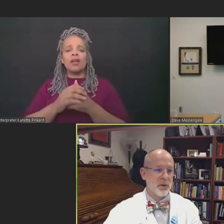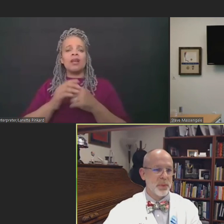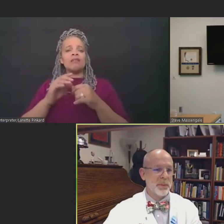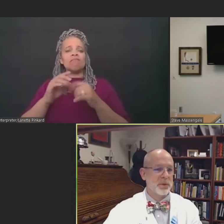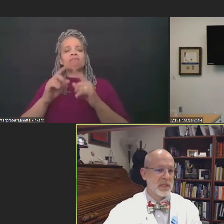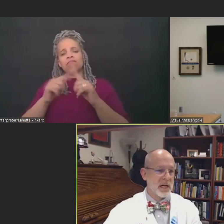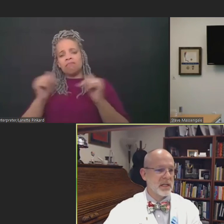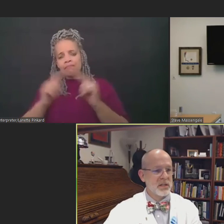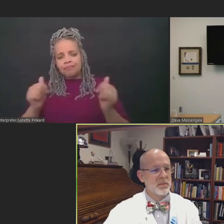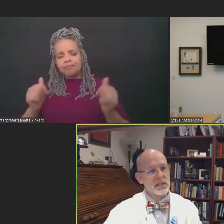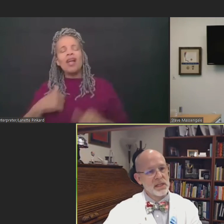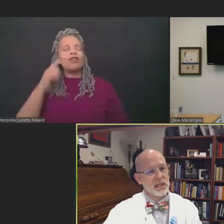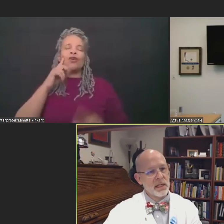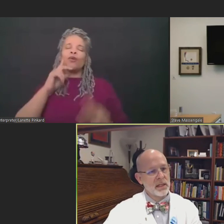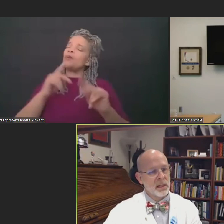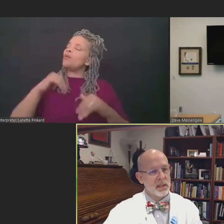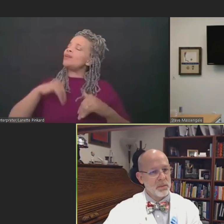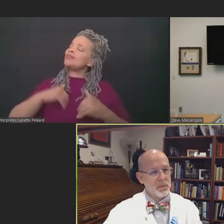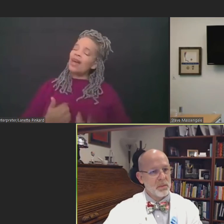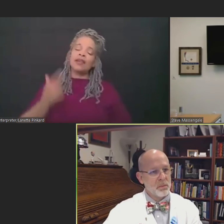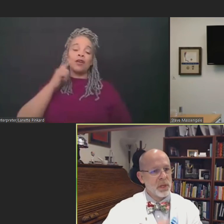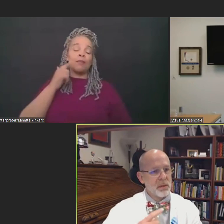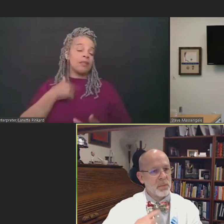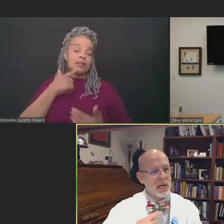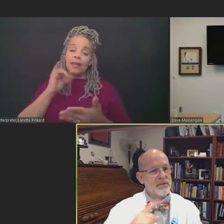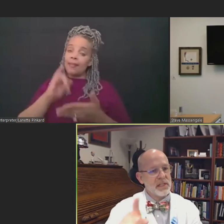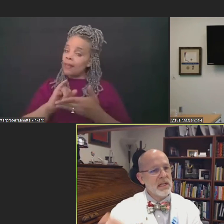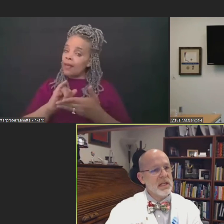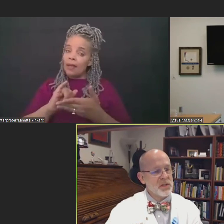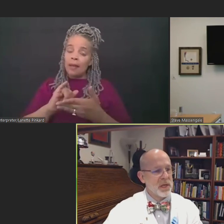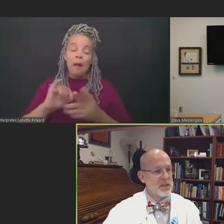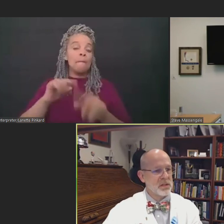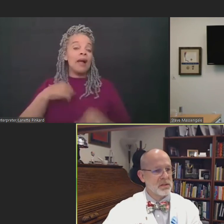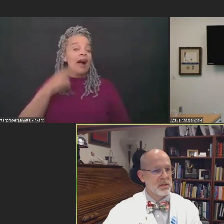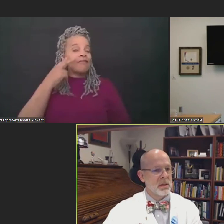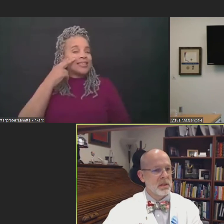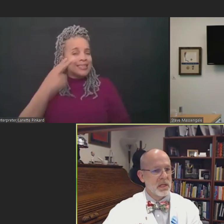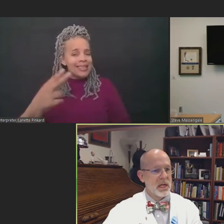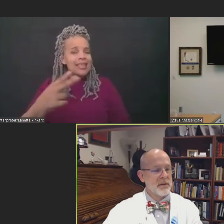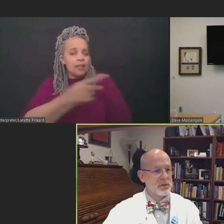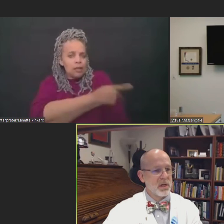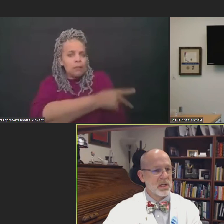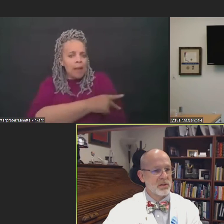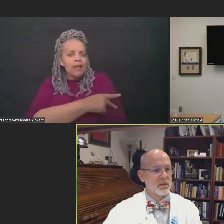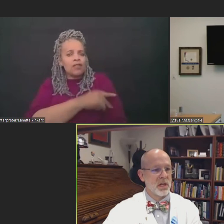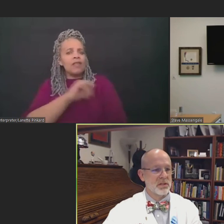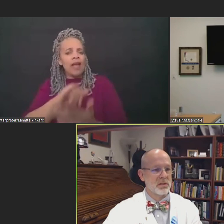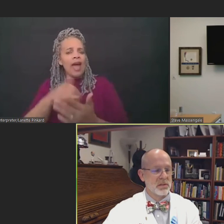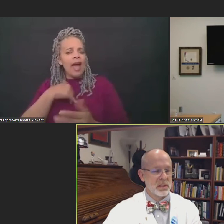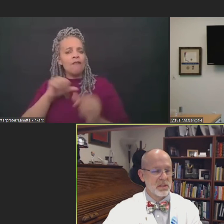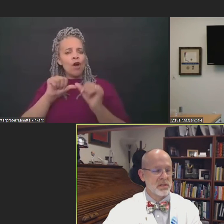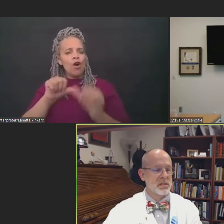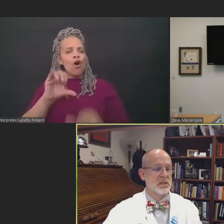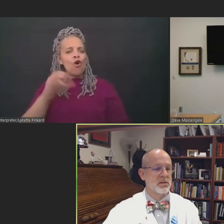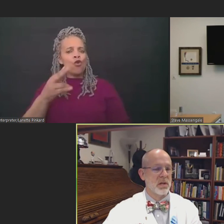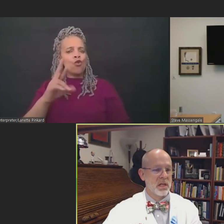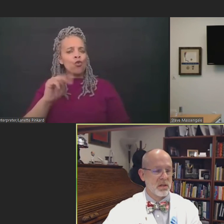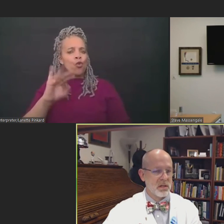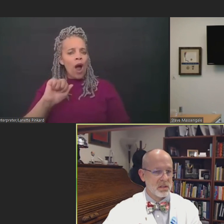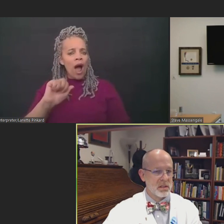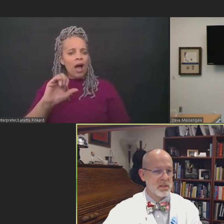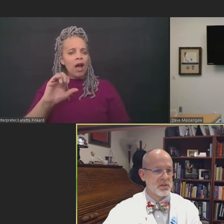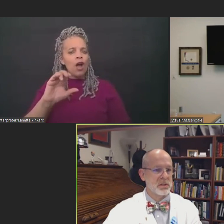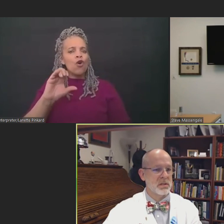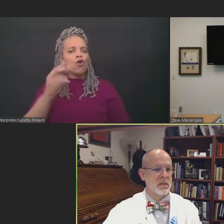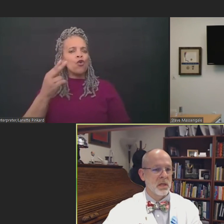I know people are tired of hearing me say that, but I've seen these patients that have chronic neurological conditions and chronic